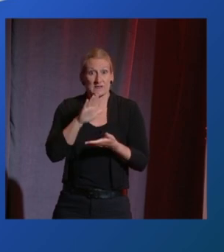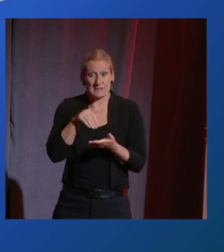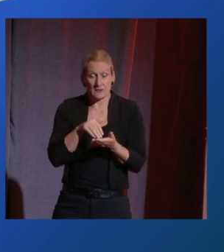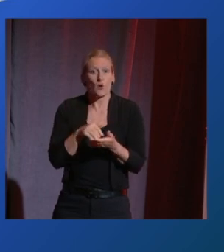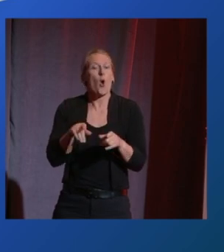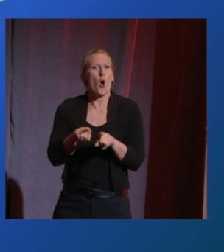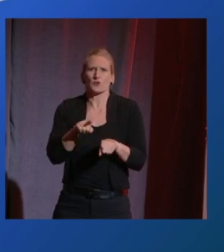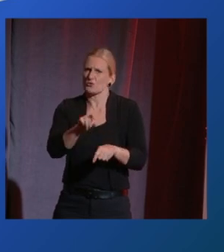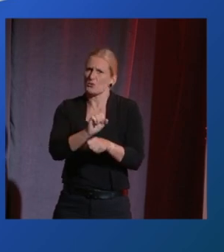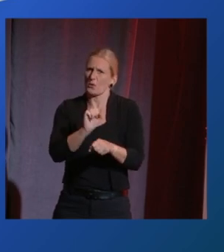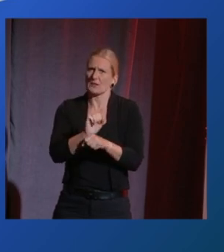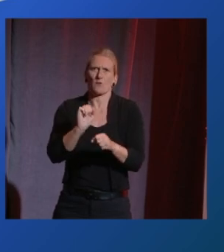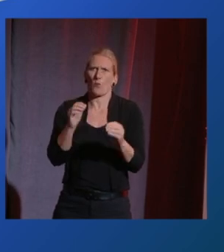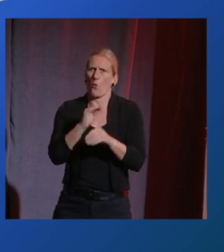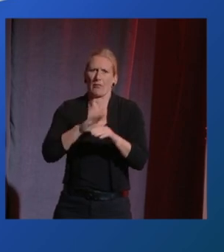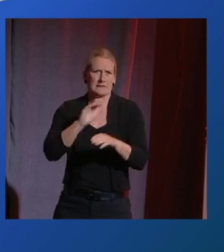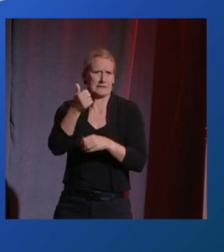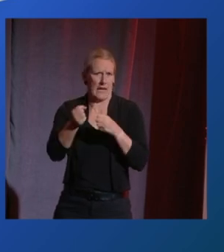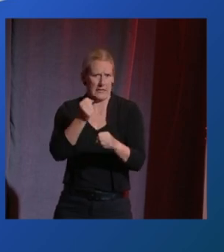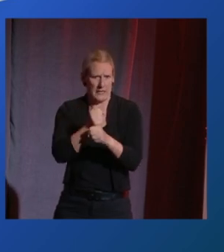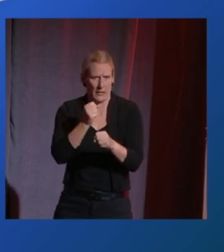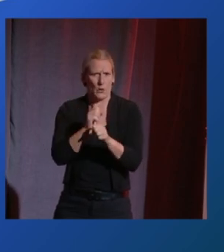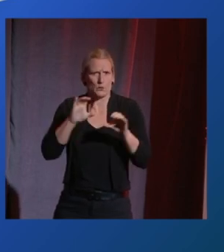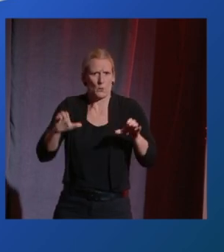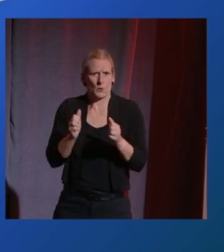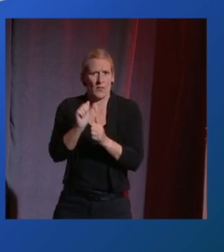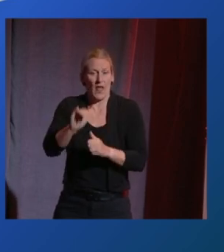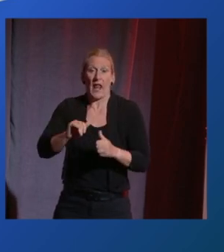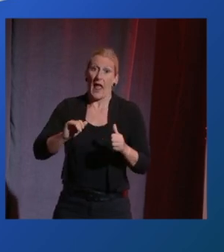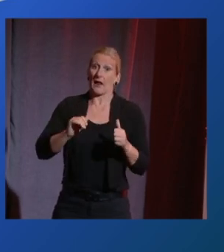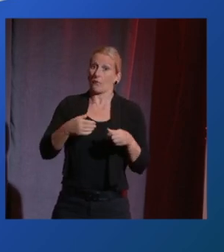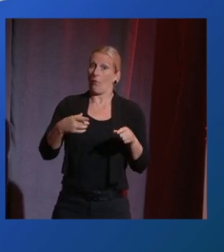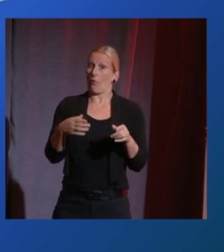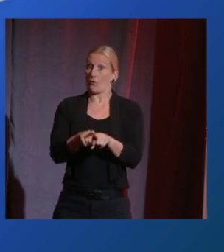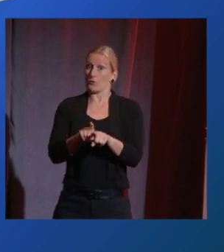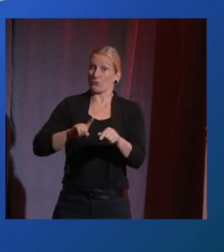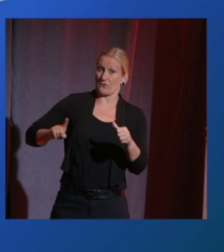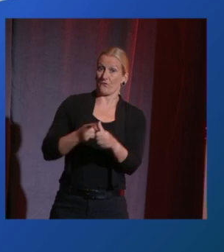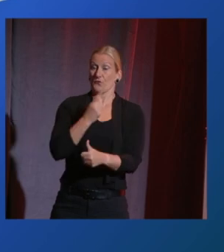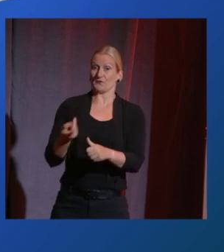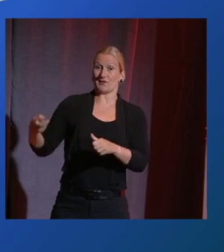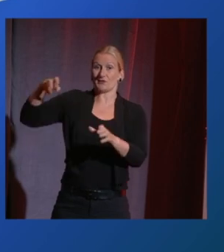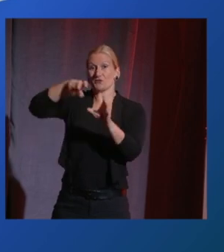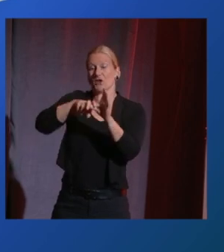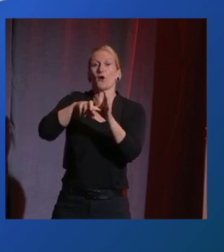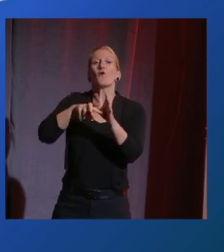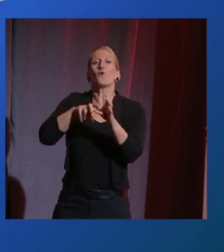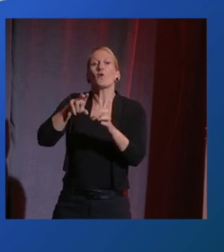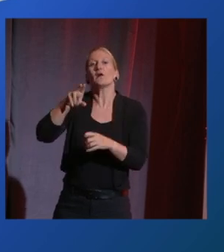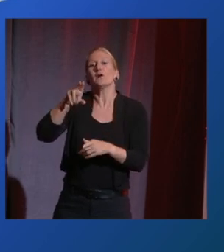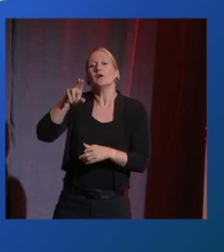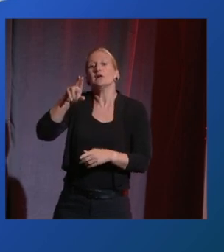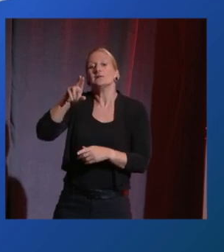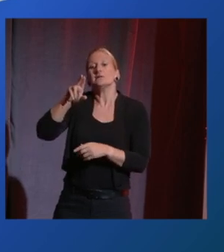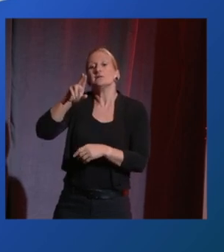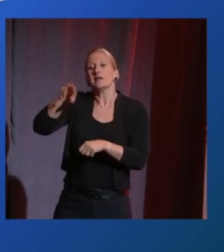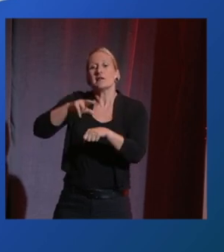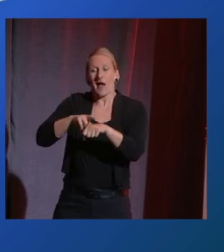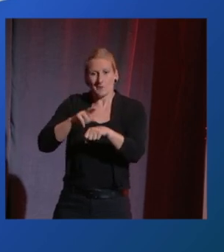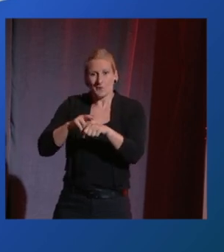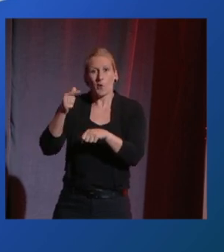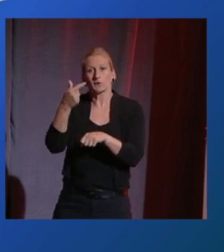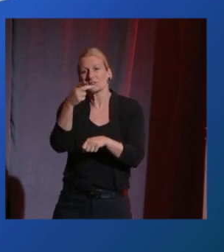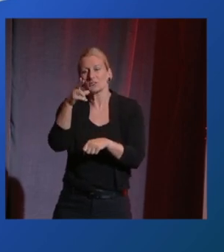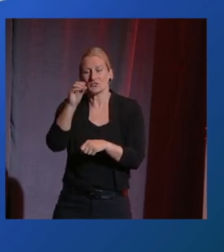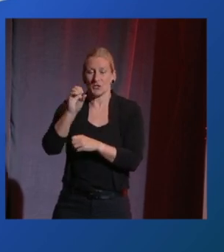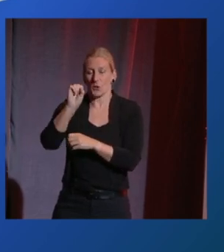for over a decade and was the first chair of the national geospatial advisory committee please welcome